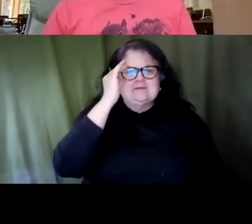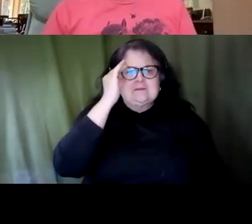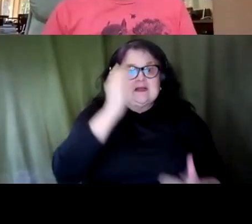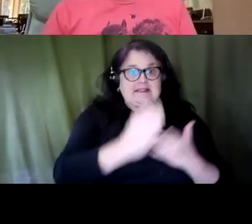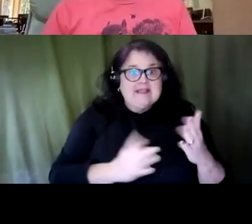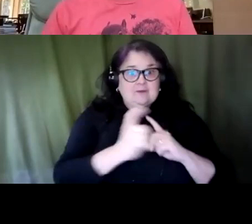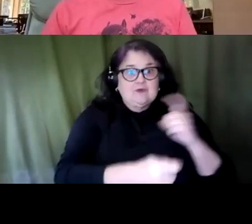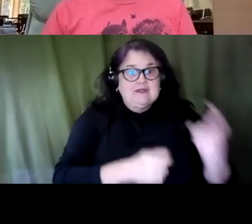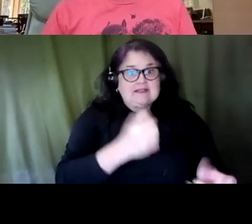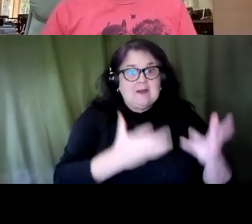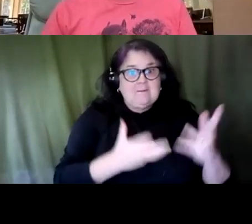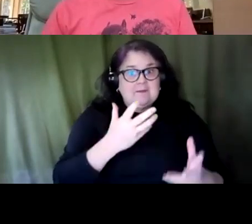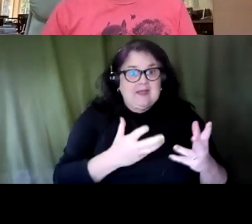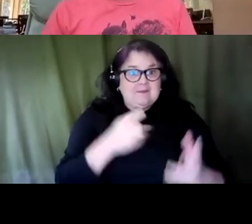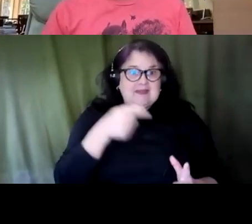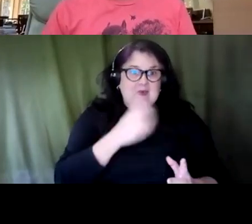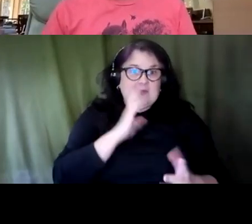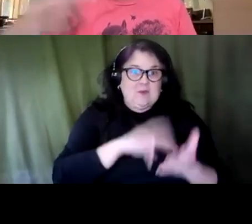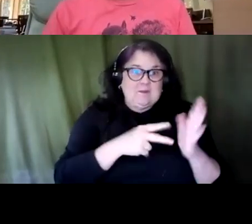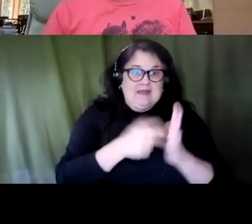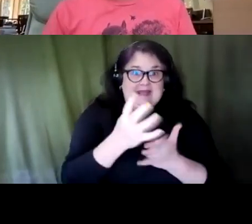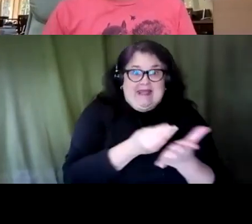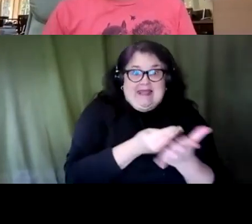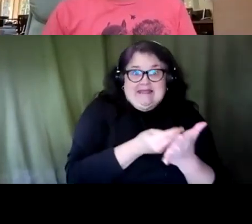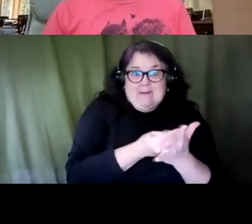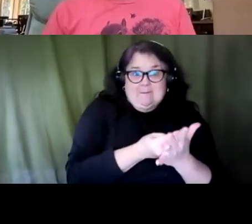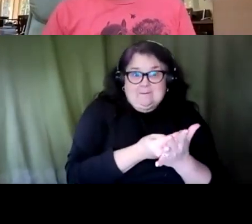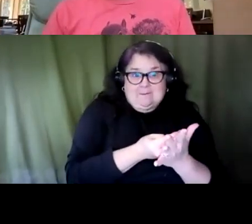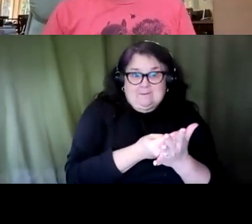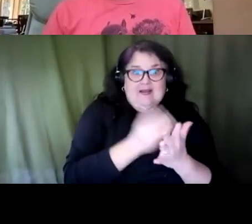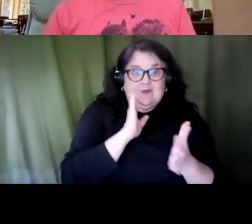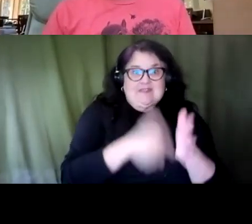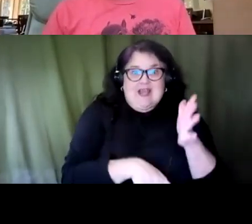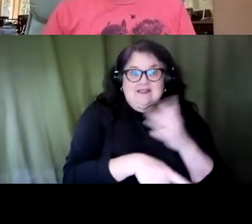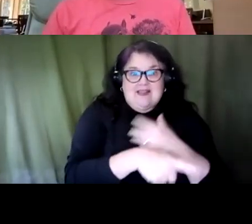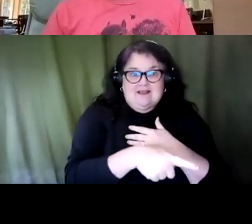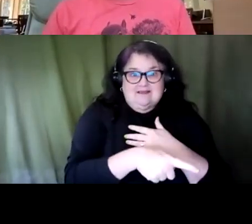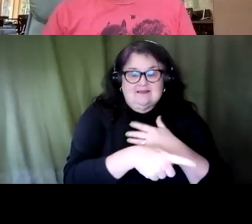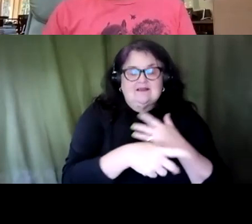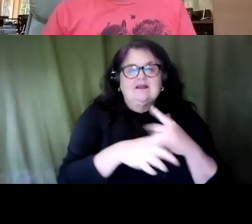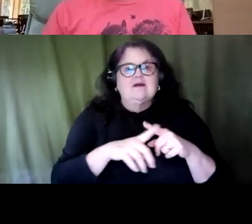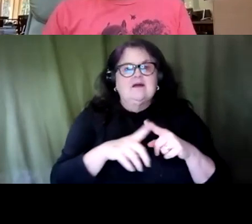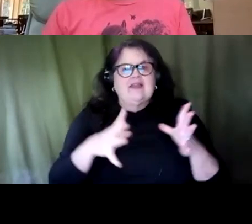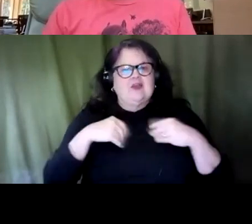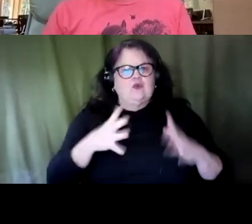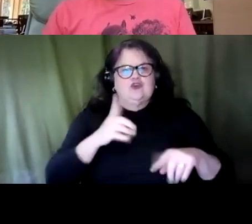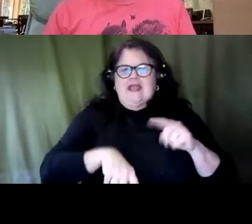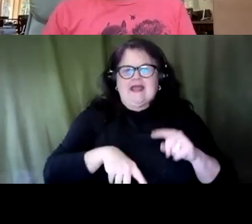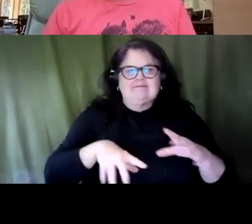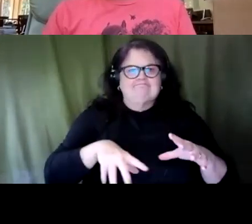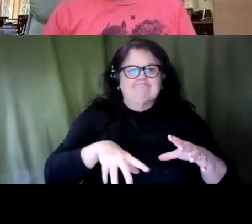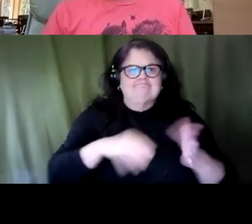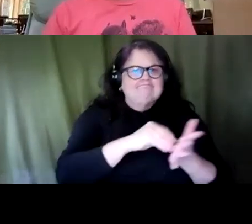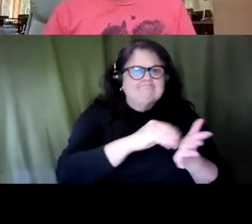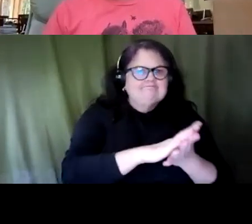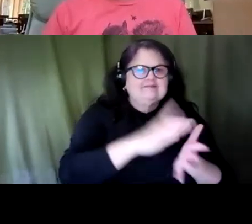might be treated as income that's taxable and the donor can't take the tax deduction. But the reality is most people in the US right